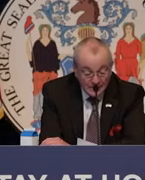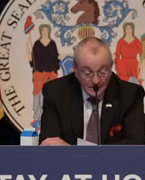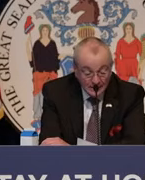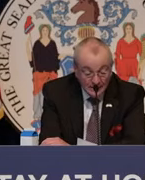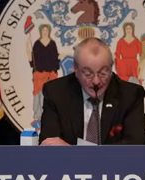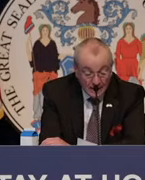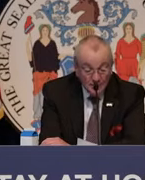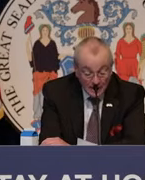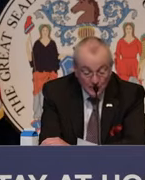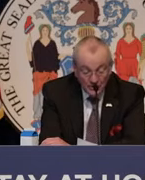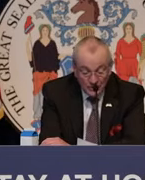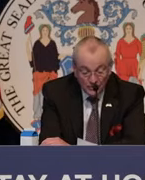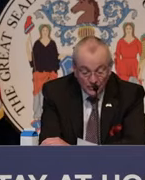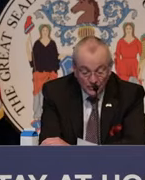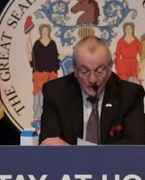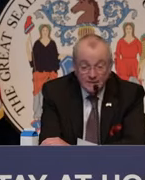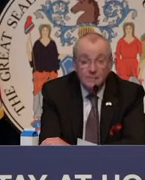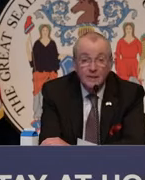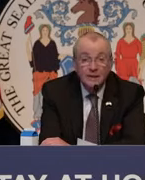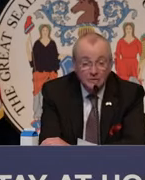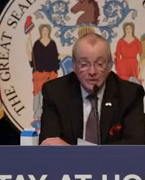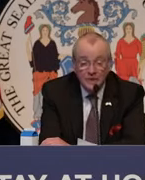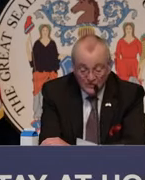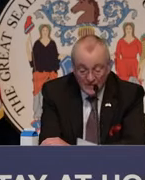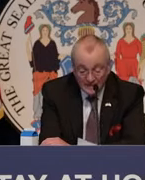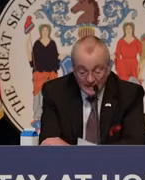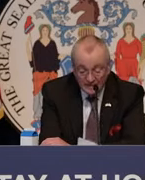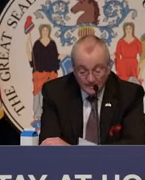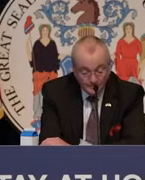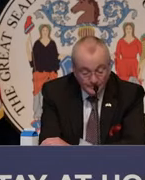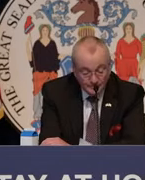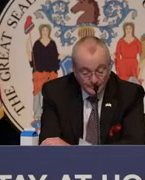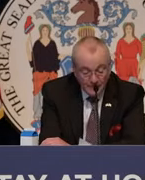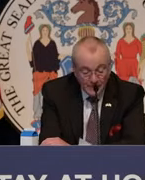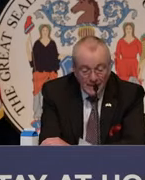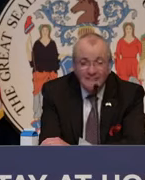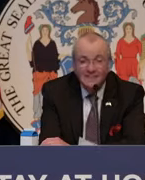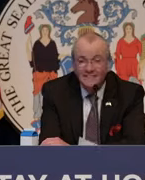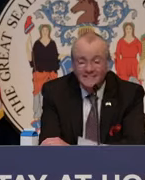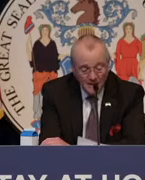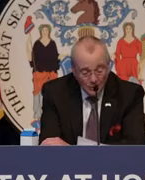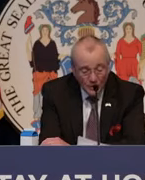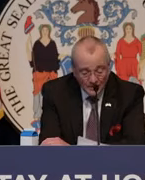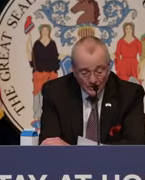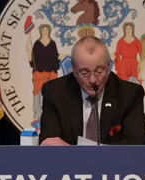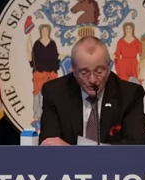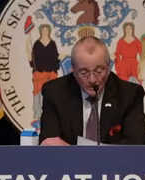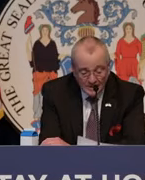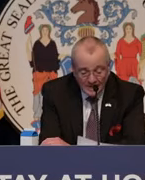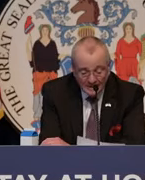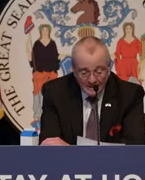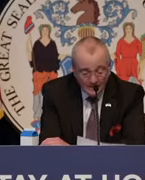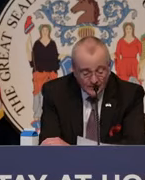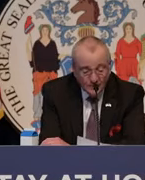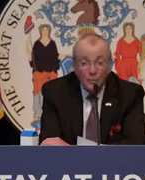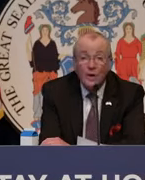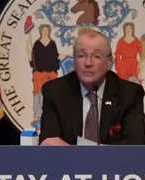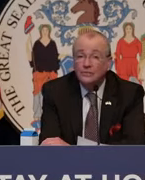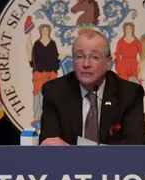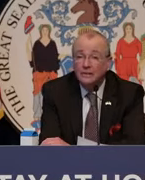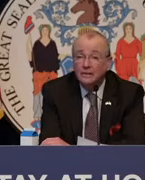kept up helping those who needed him until he fell ill. And when he did, one of the nurses who attended to